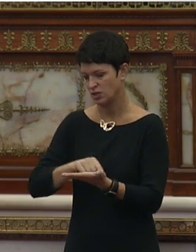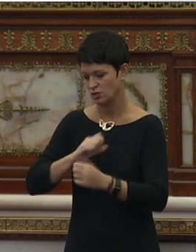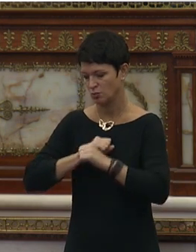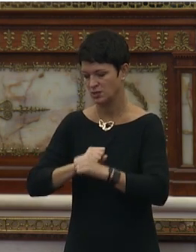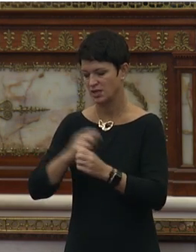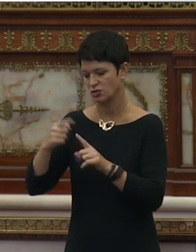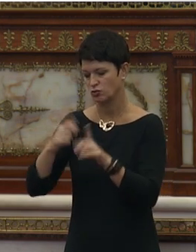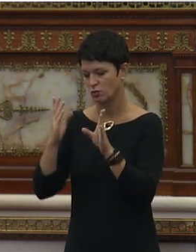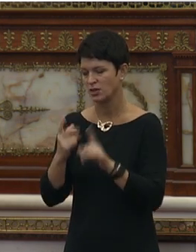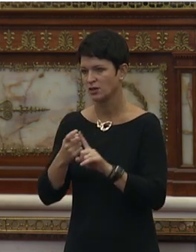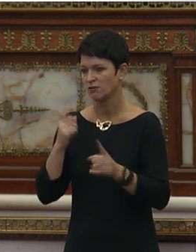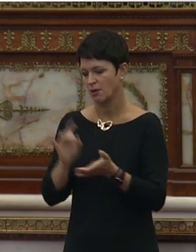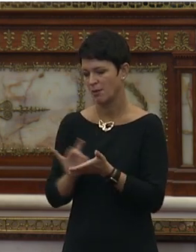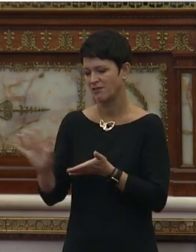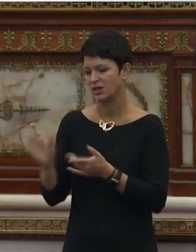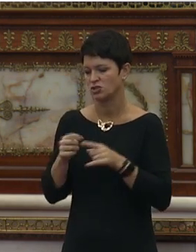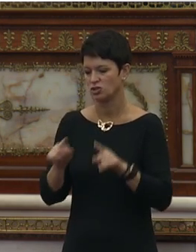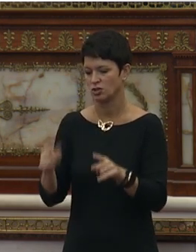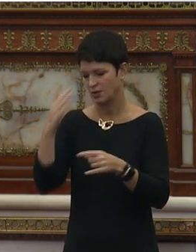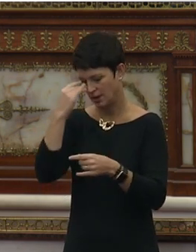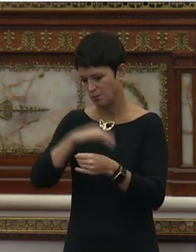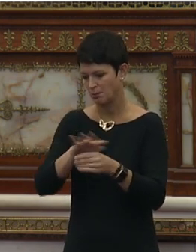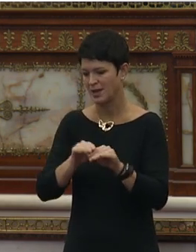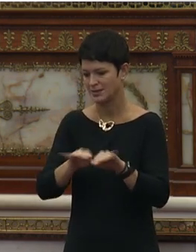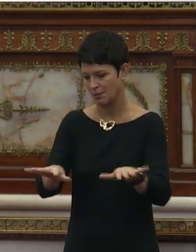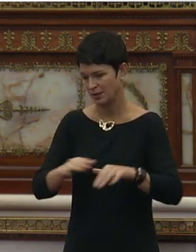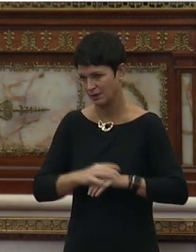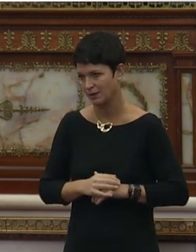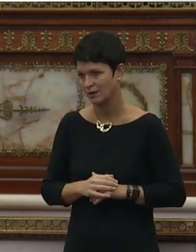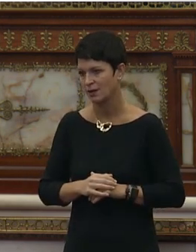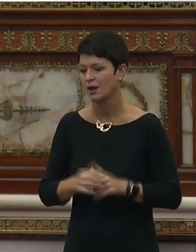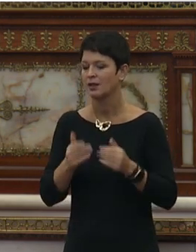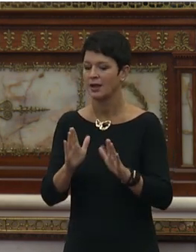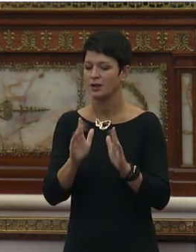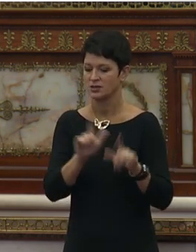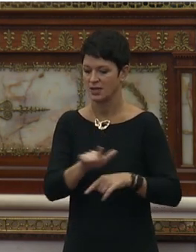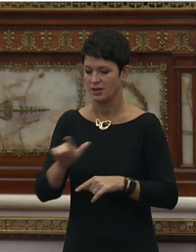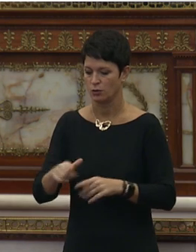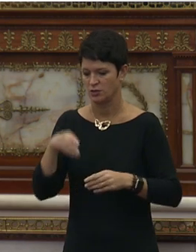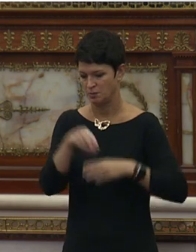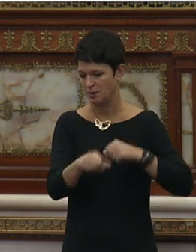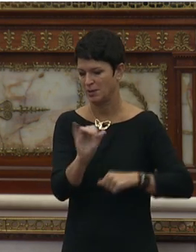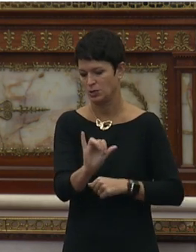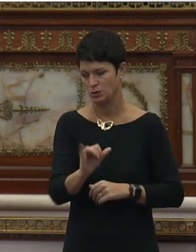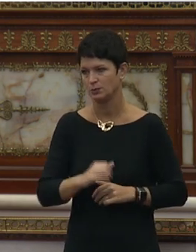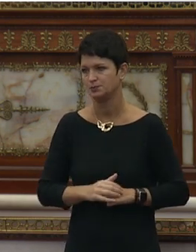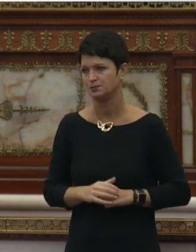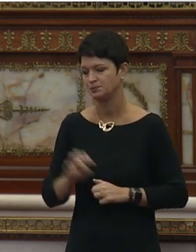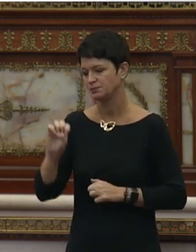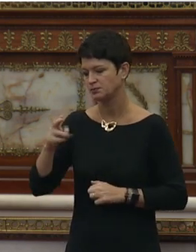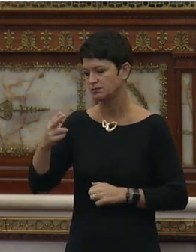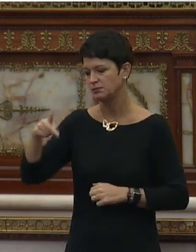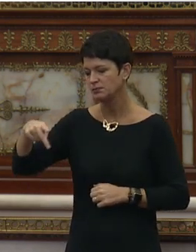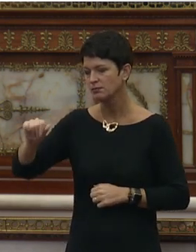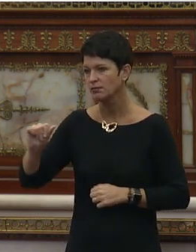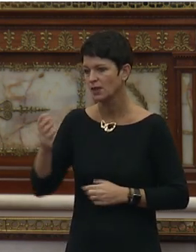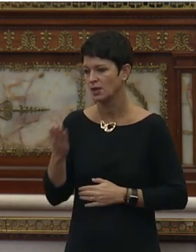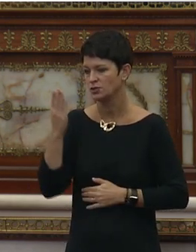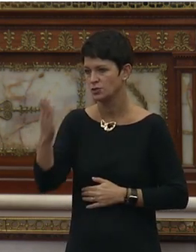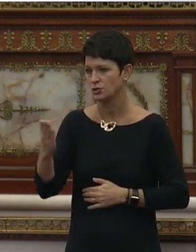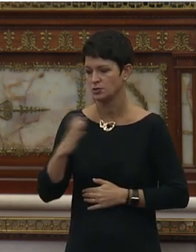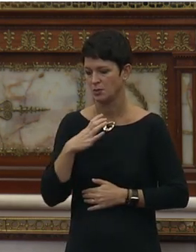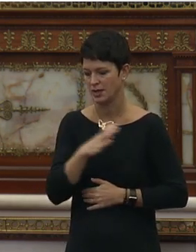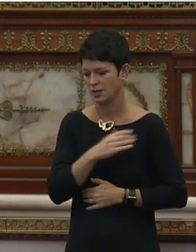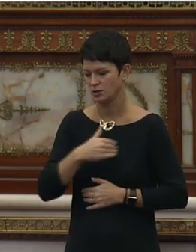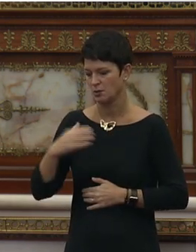protects renters from eviction during this pandemic and allows landlords to get paid. The EHPA was introduced by